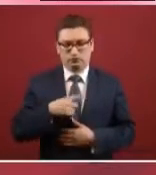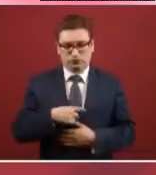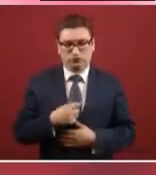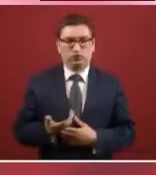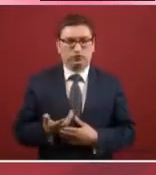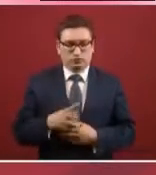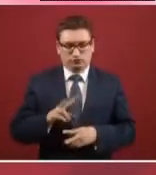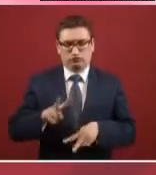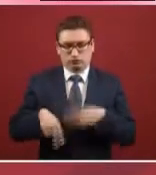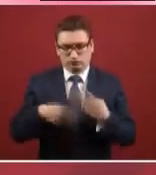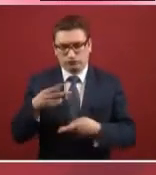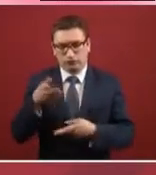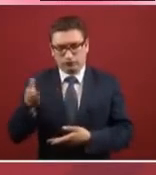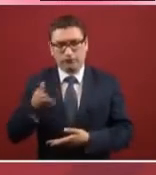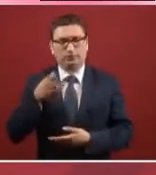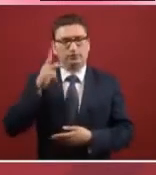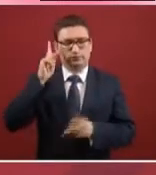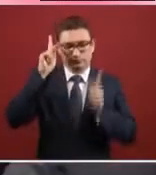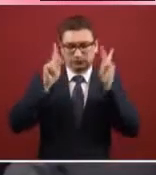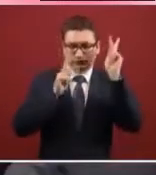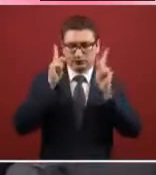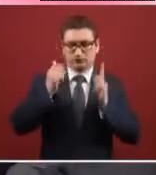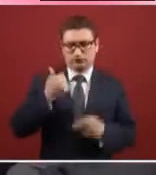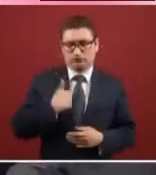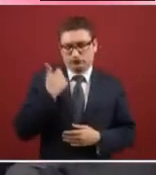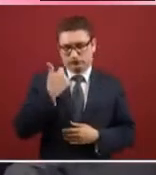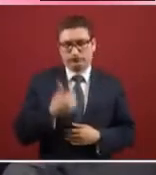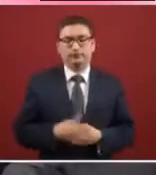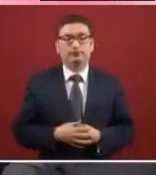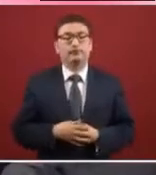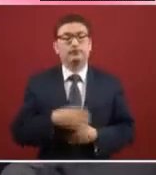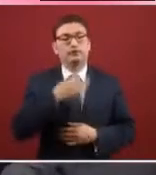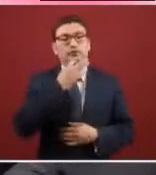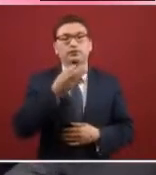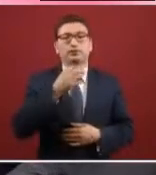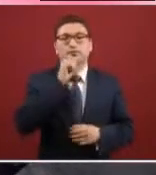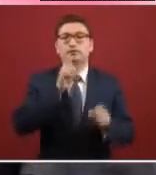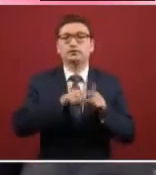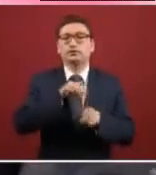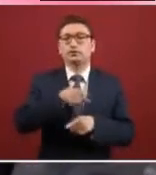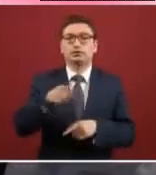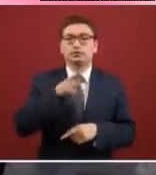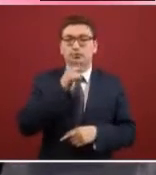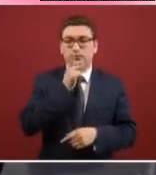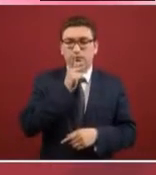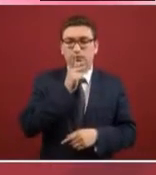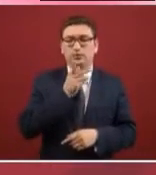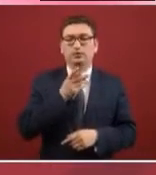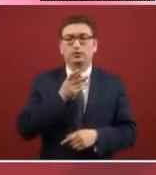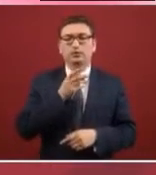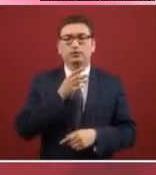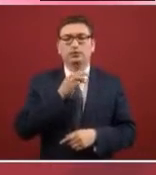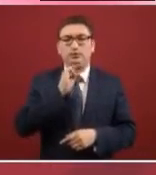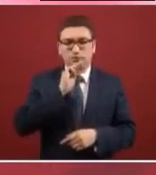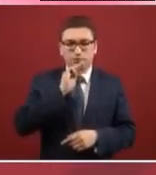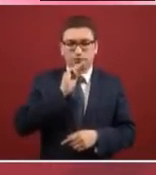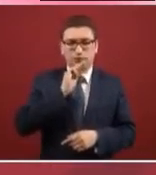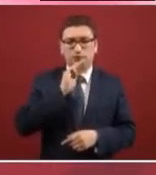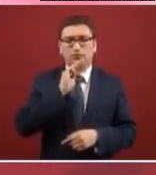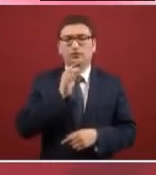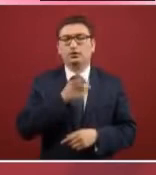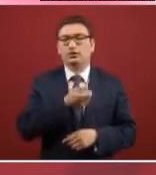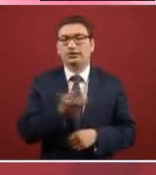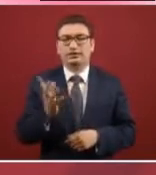a ir a esta visita. To go to this trip. Para decirle a los padres, and I also telling the